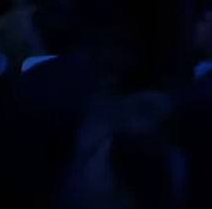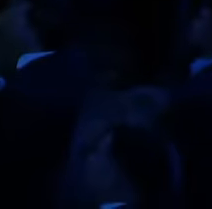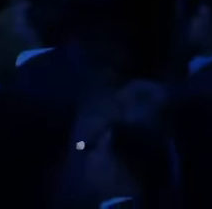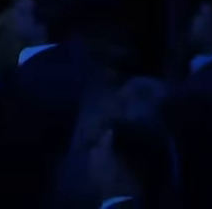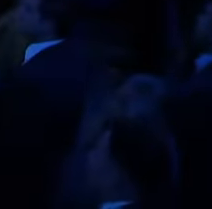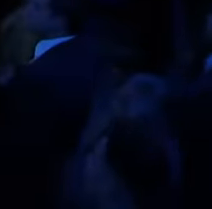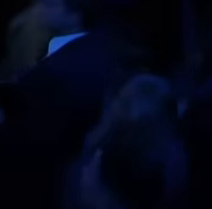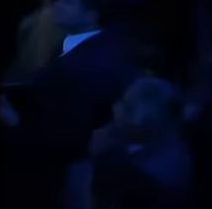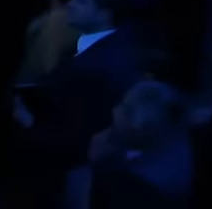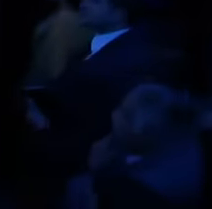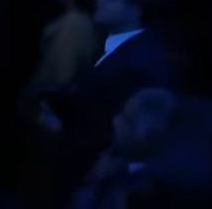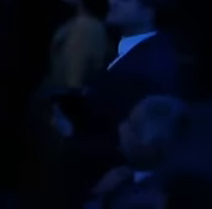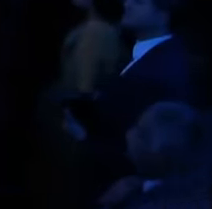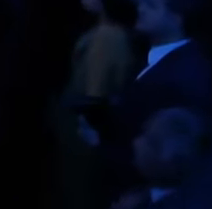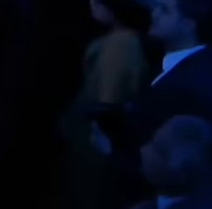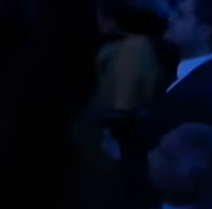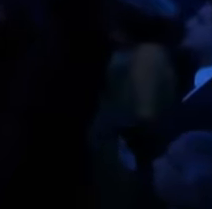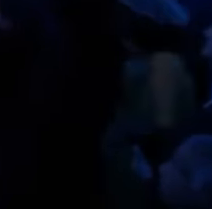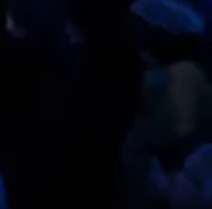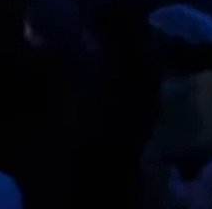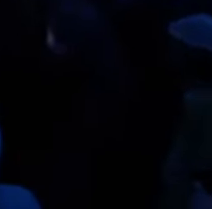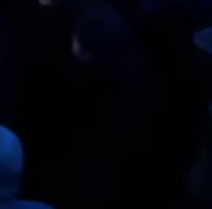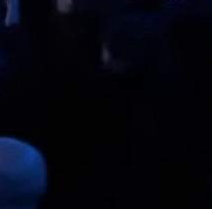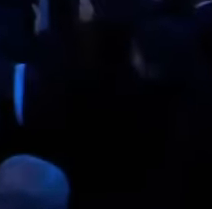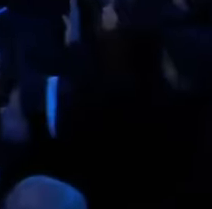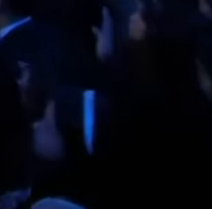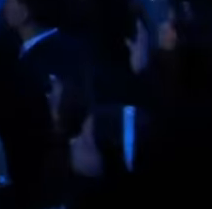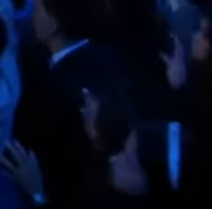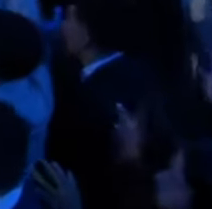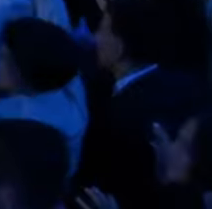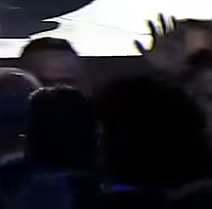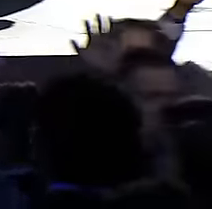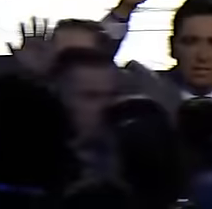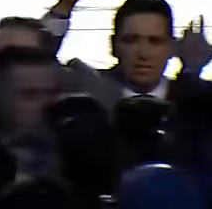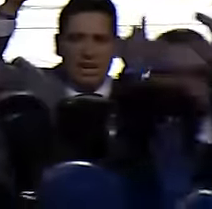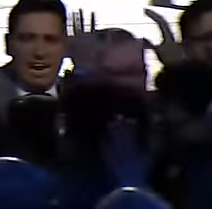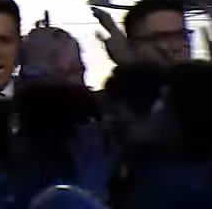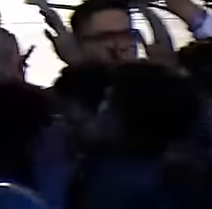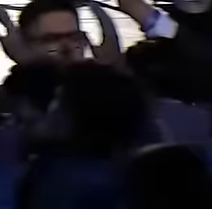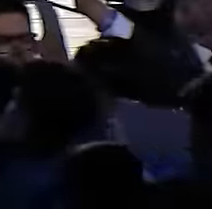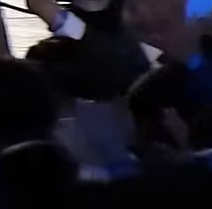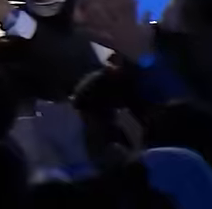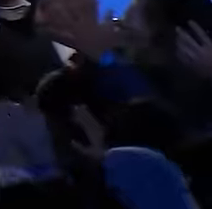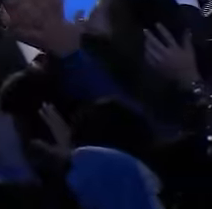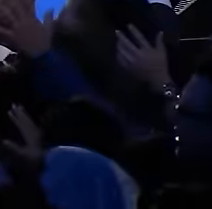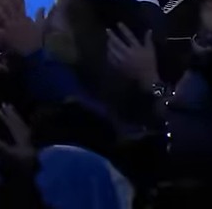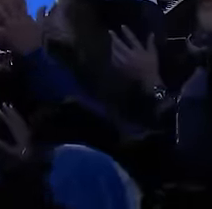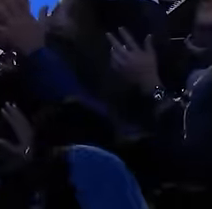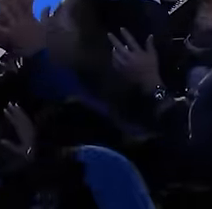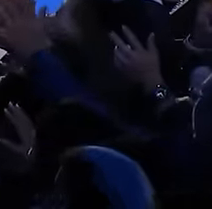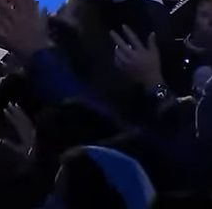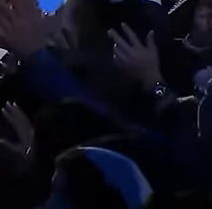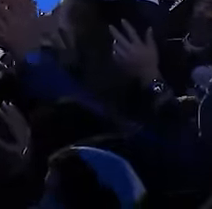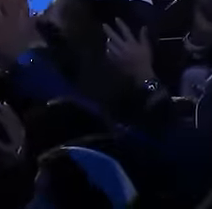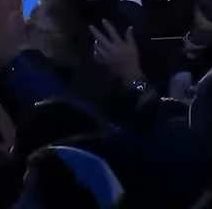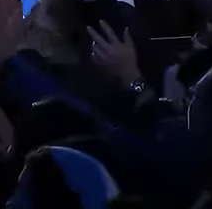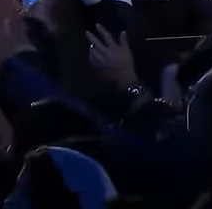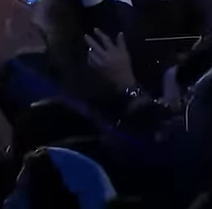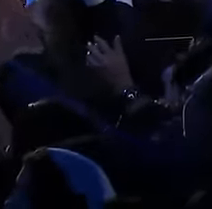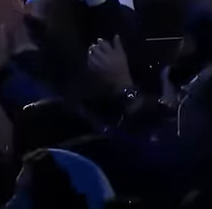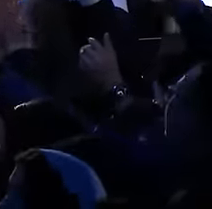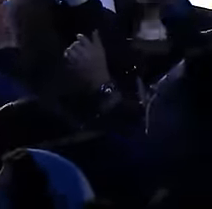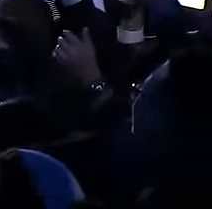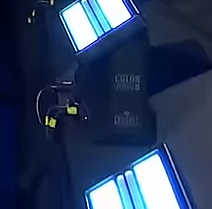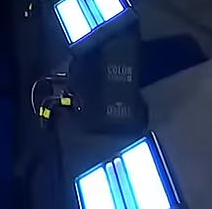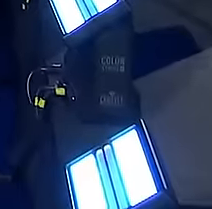here comes some apostolic impartation. Porque viene impartición apostólica. Spiritual gifts are going to